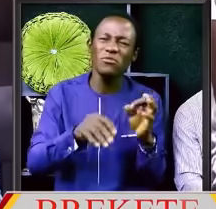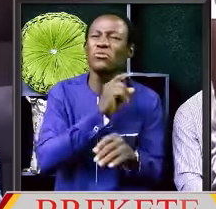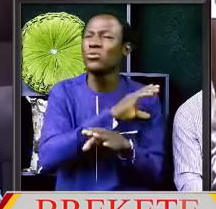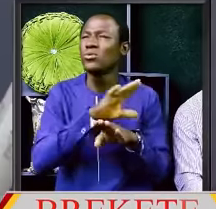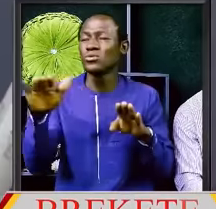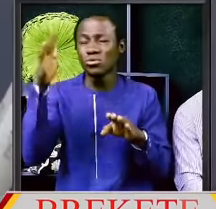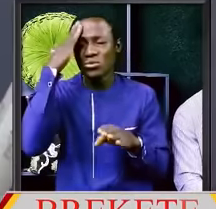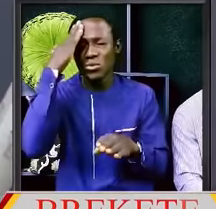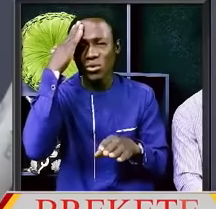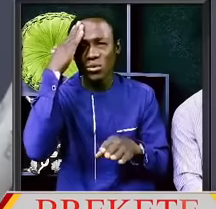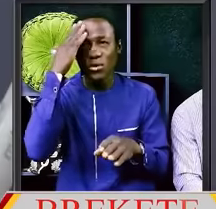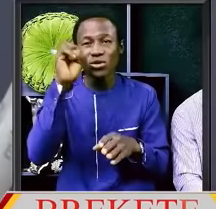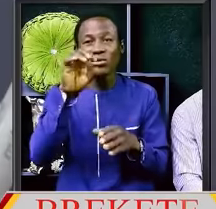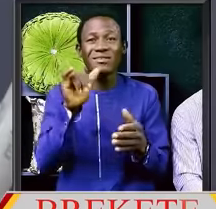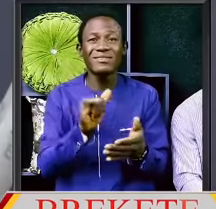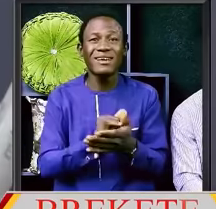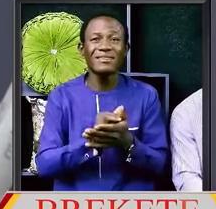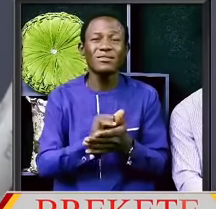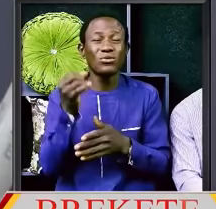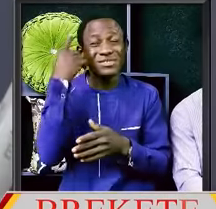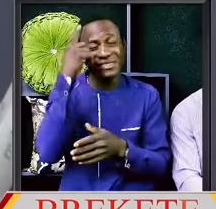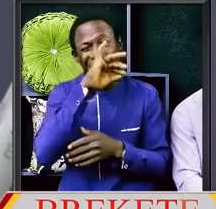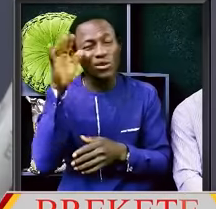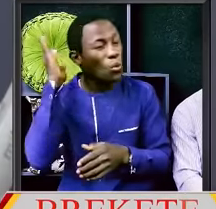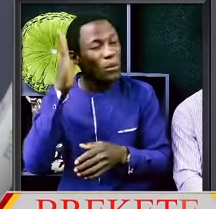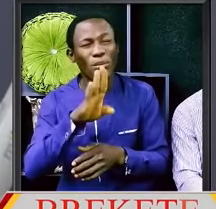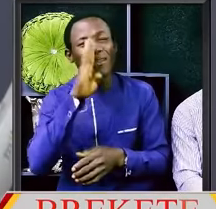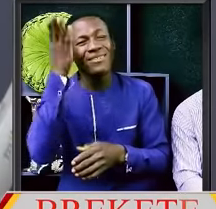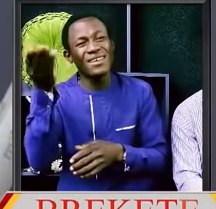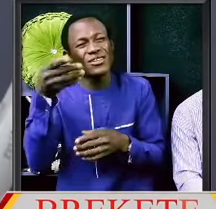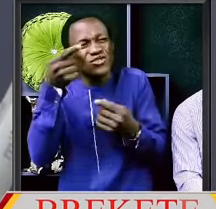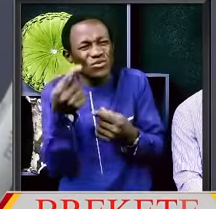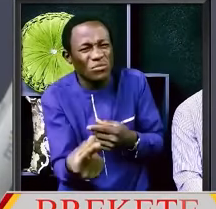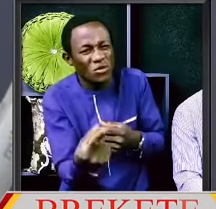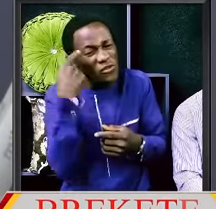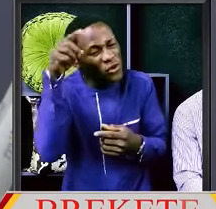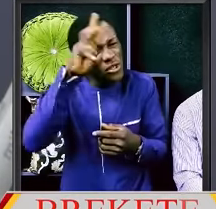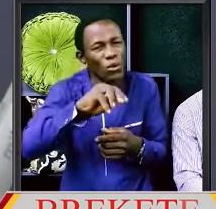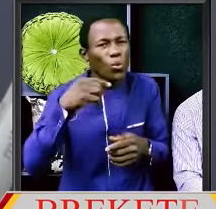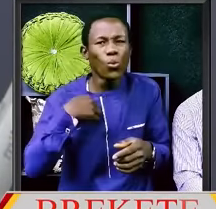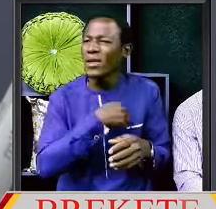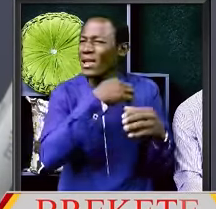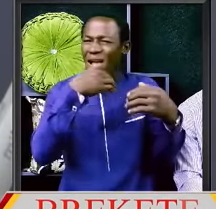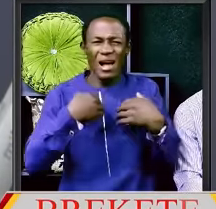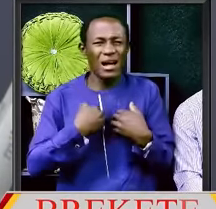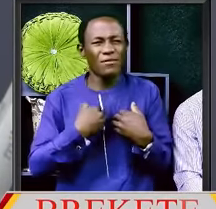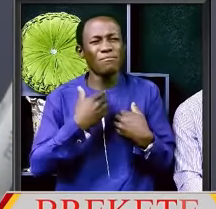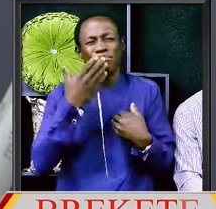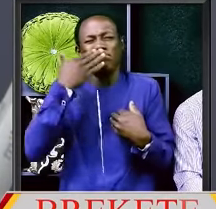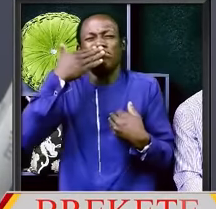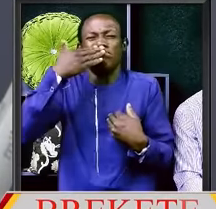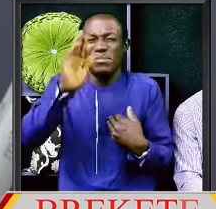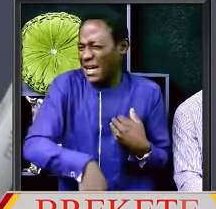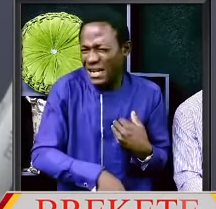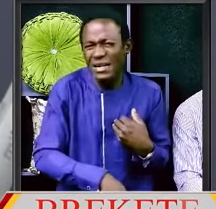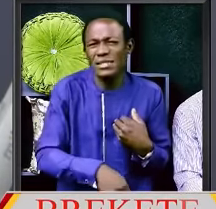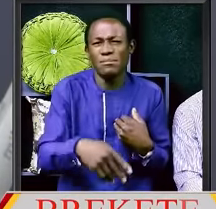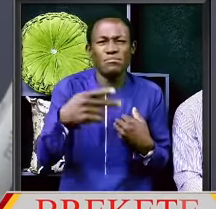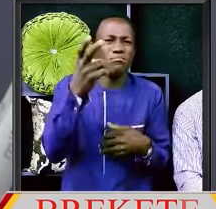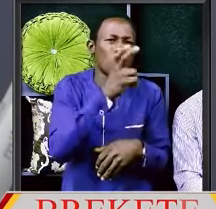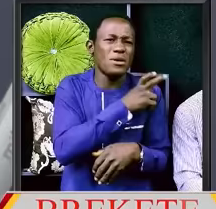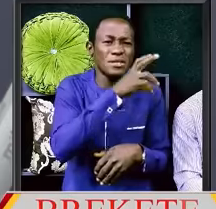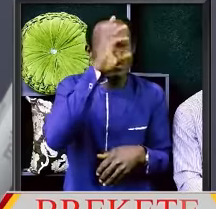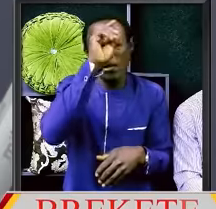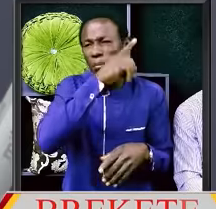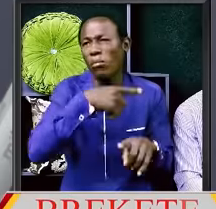know. So that understanding go this small for them. We have terrible policemen. But